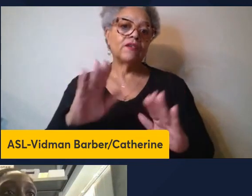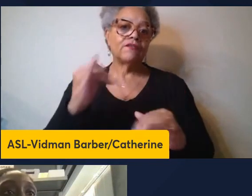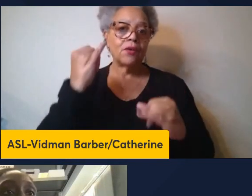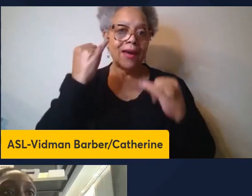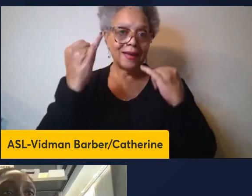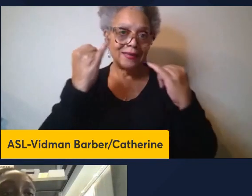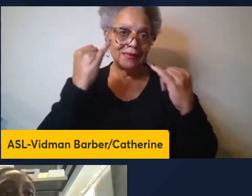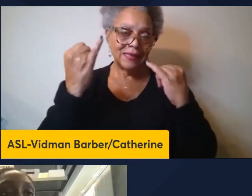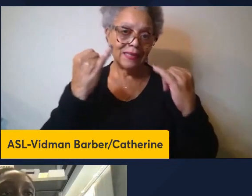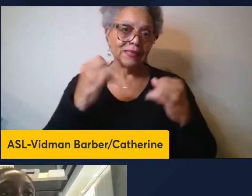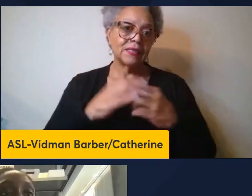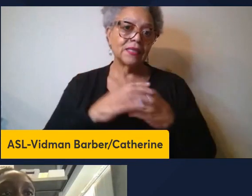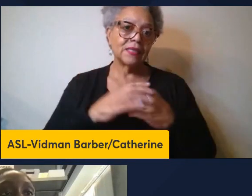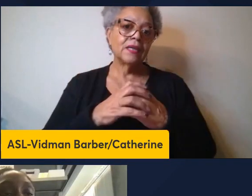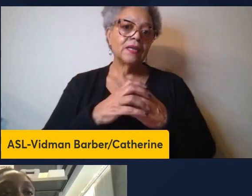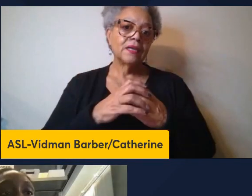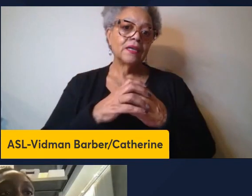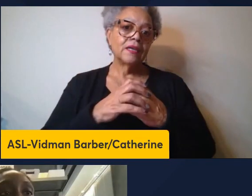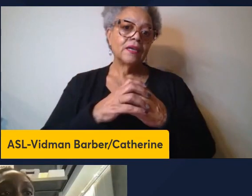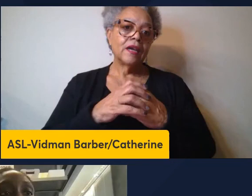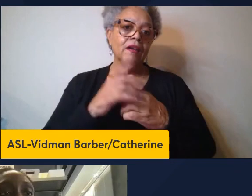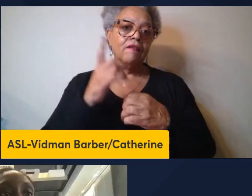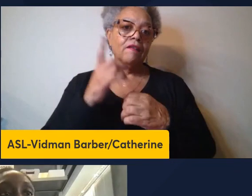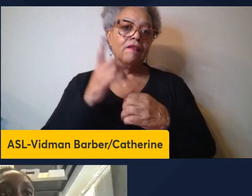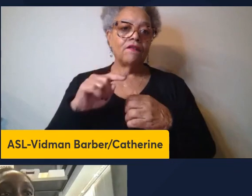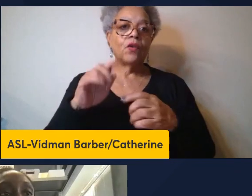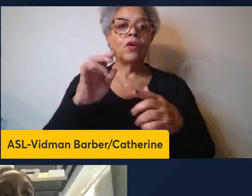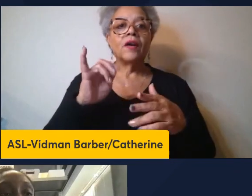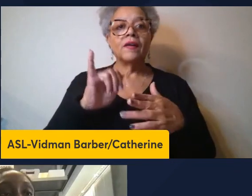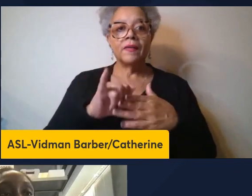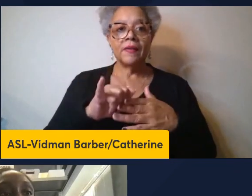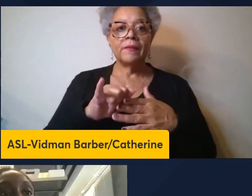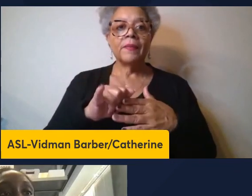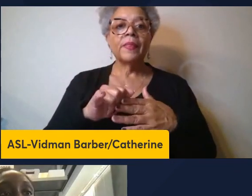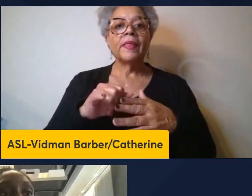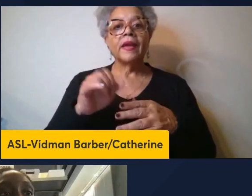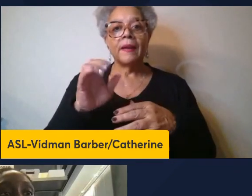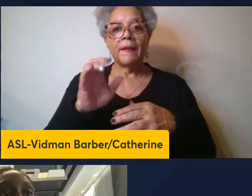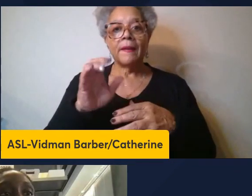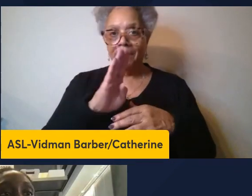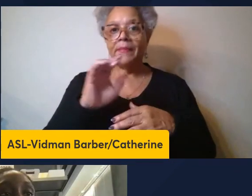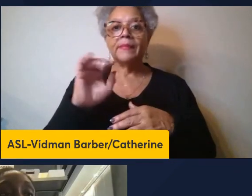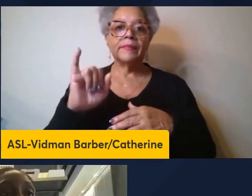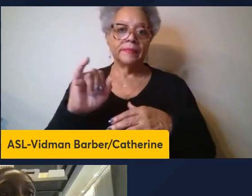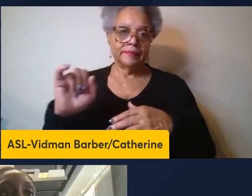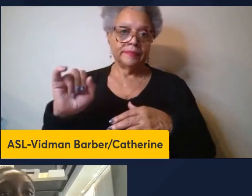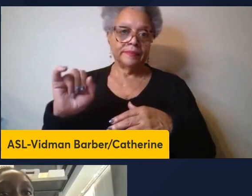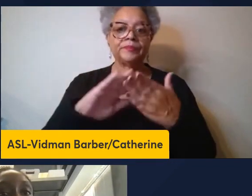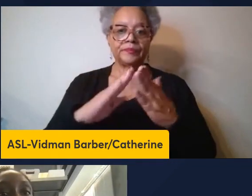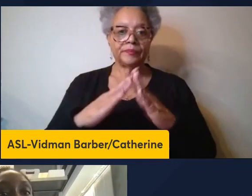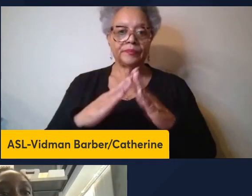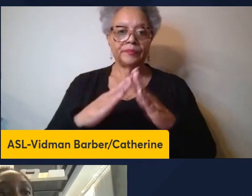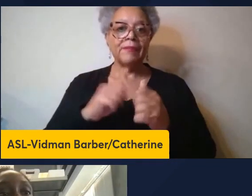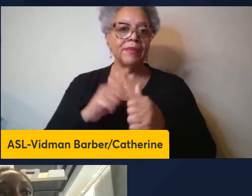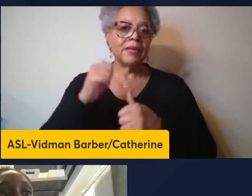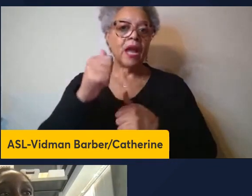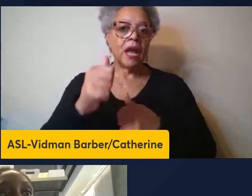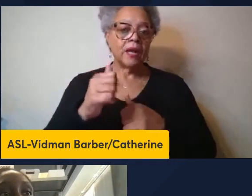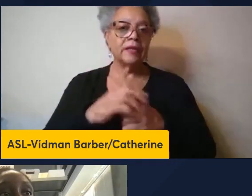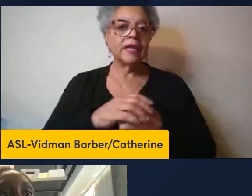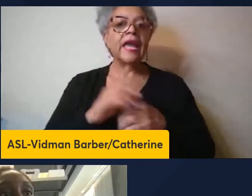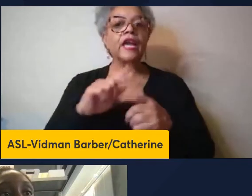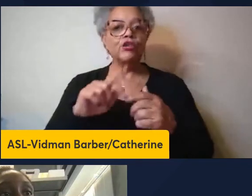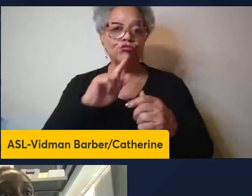ideas to Black and Immuno and the Black immunologist community and beyond. And we